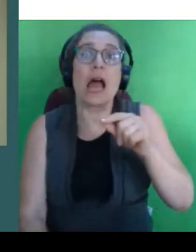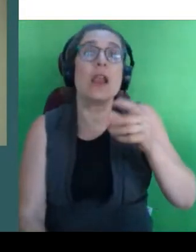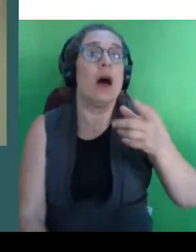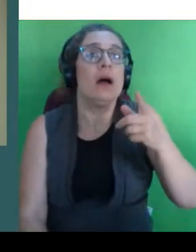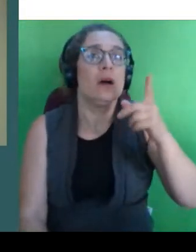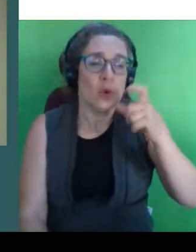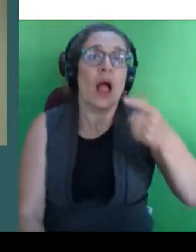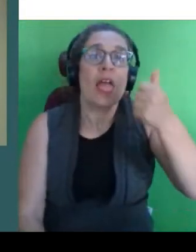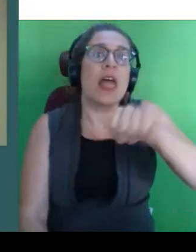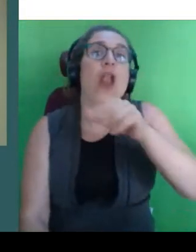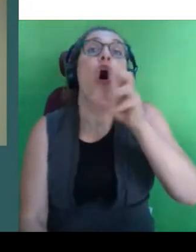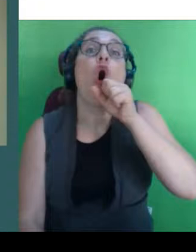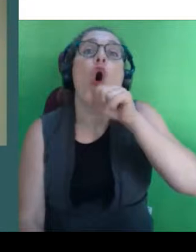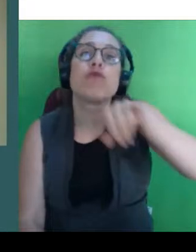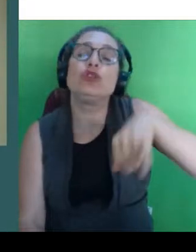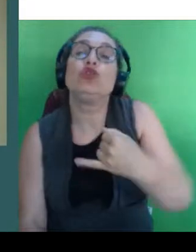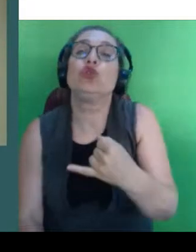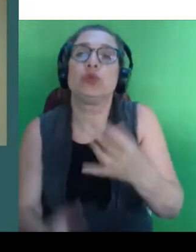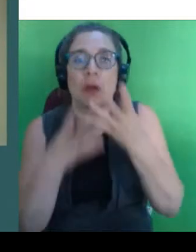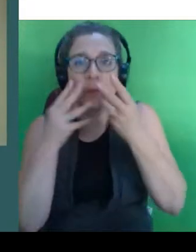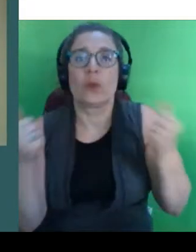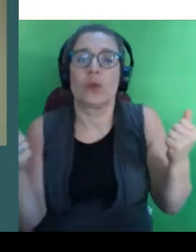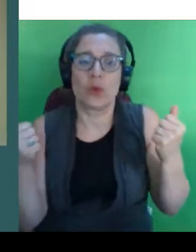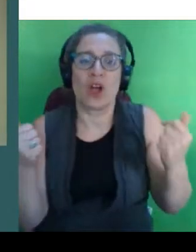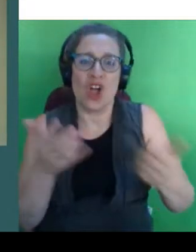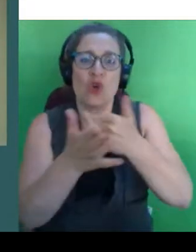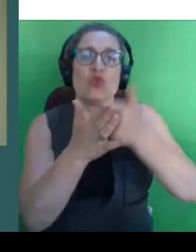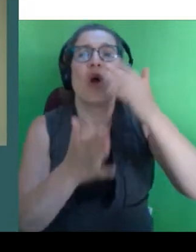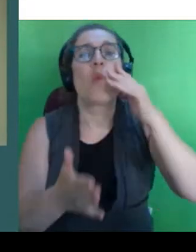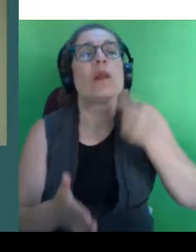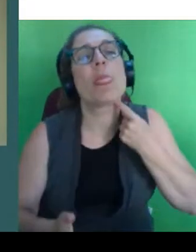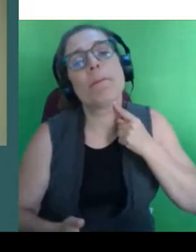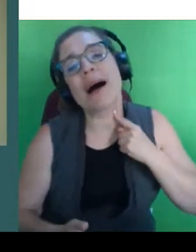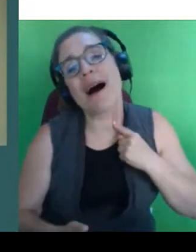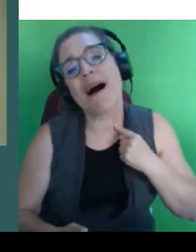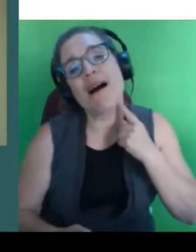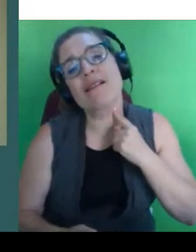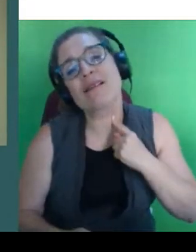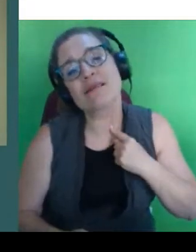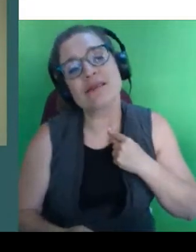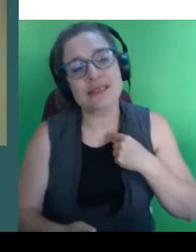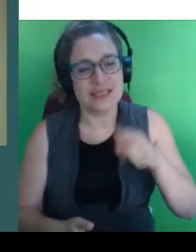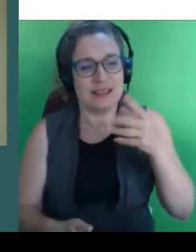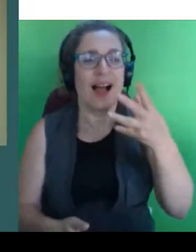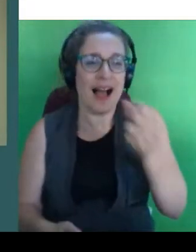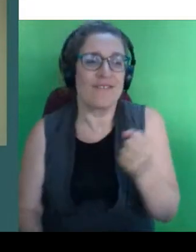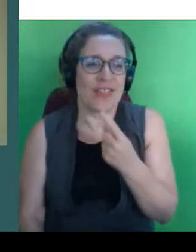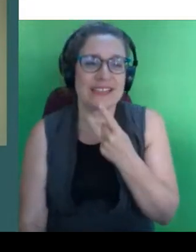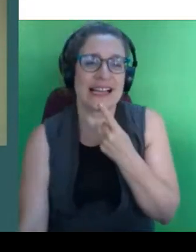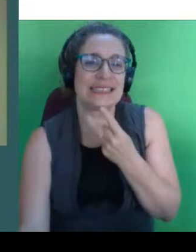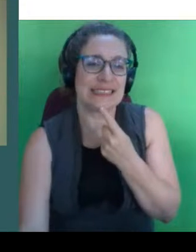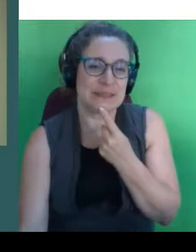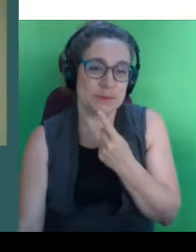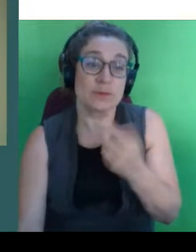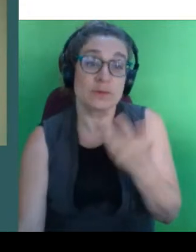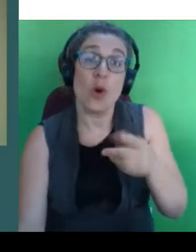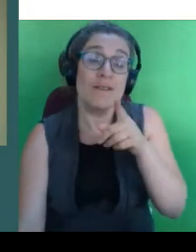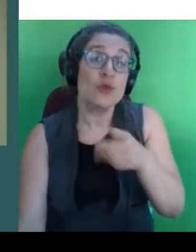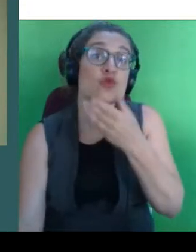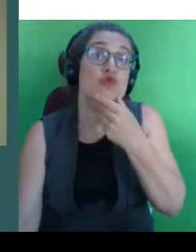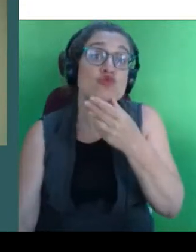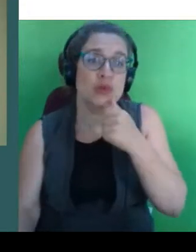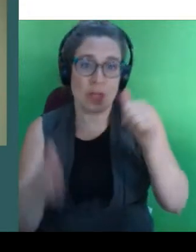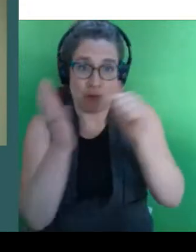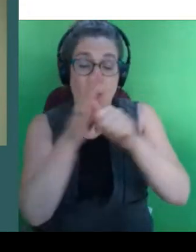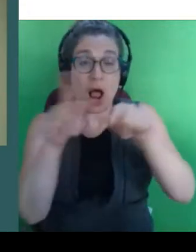rid of that taste. It's mostly when it's on the back of the throat that you get the taste. So proper use, the way I showed you, onto the lateral